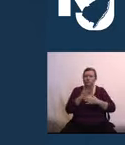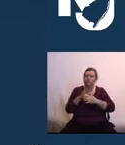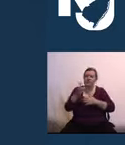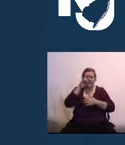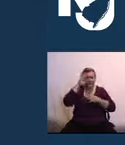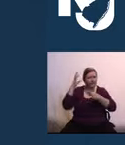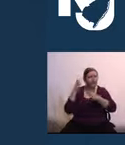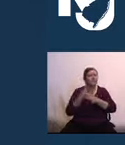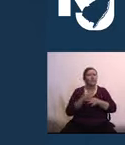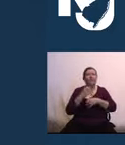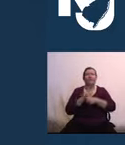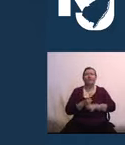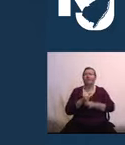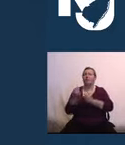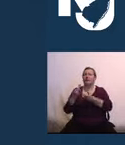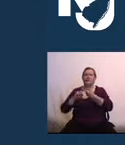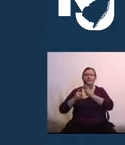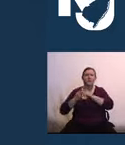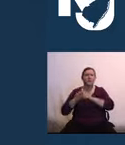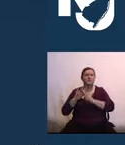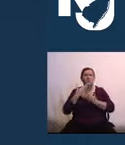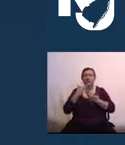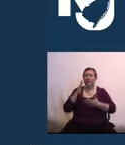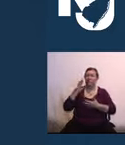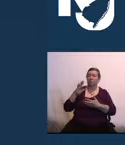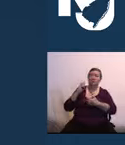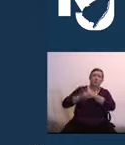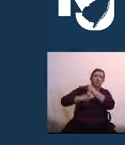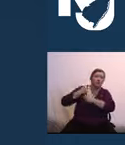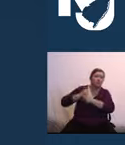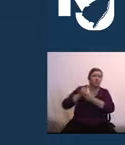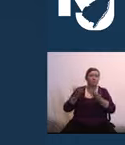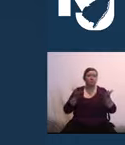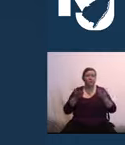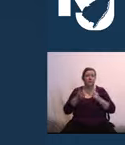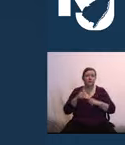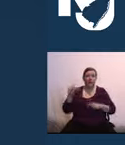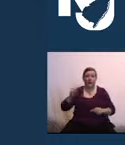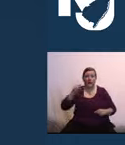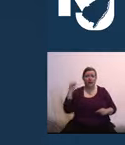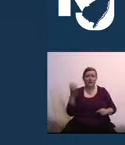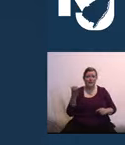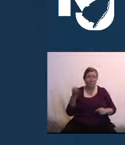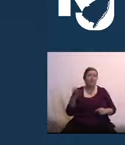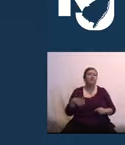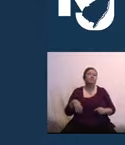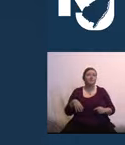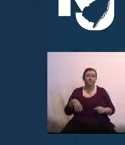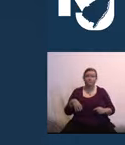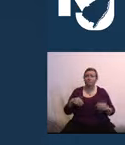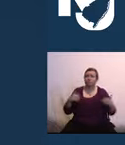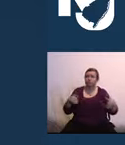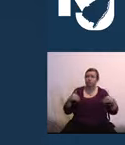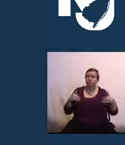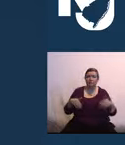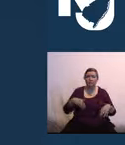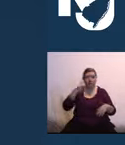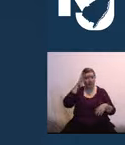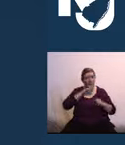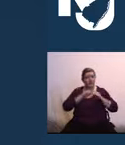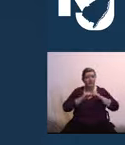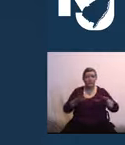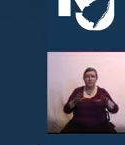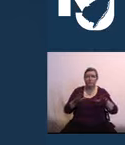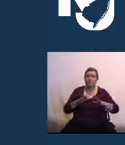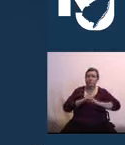for his years of service to residents in the community of Atlantic City. He leaves a strong legacy. May God bless and watch over